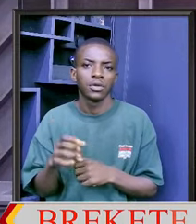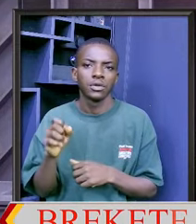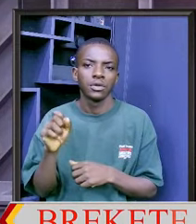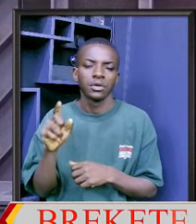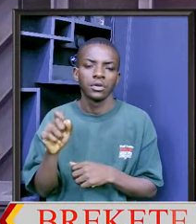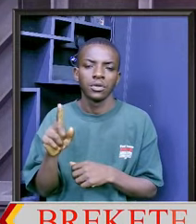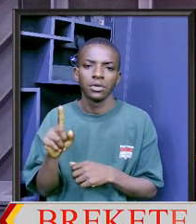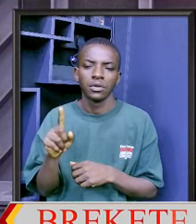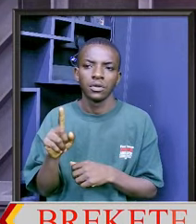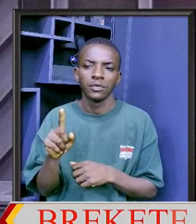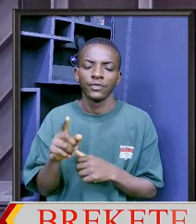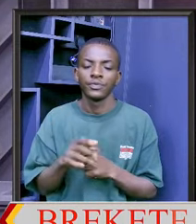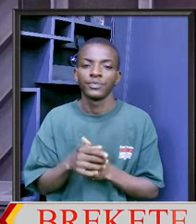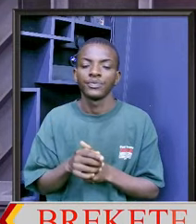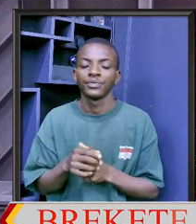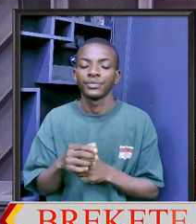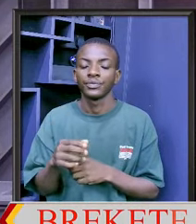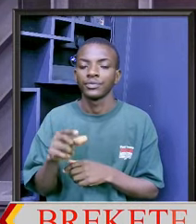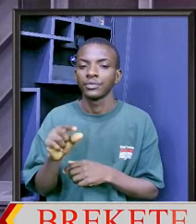2011. June